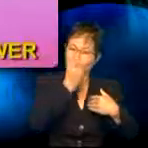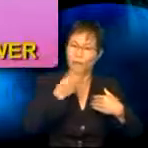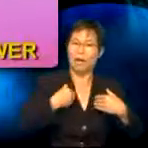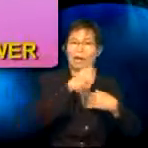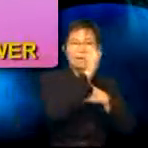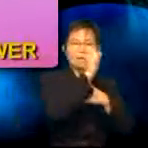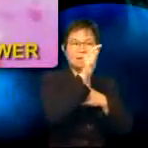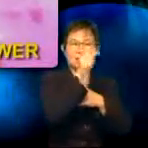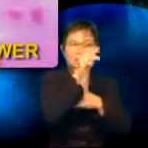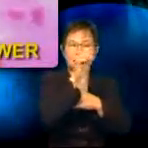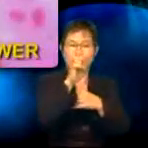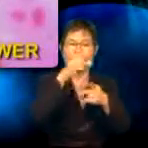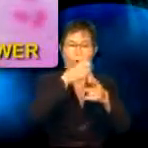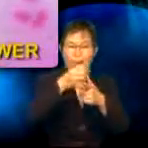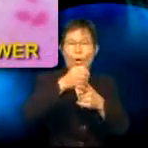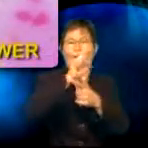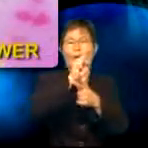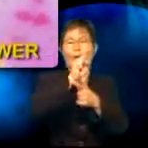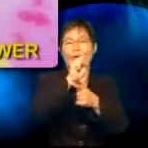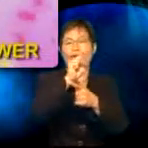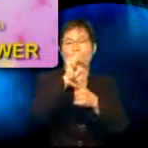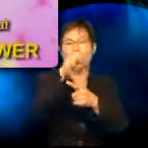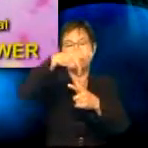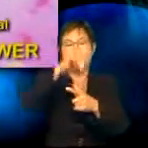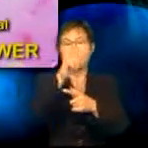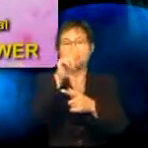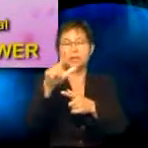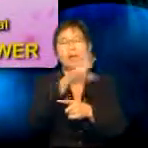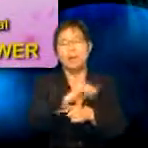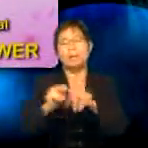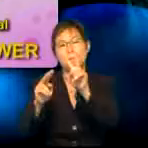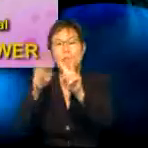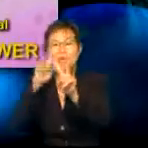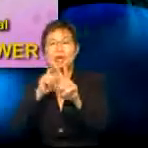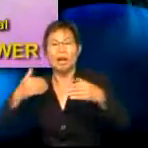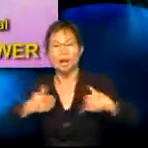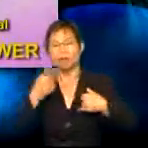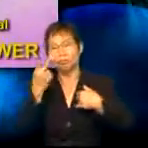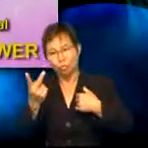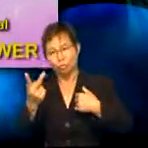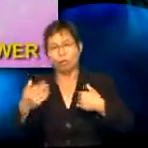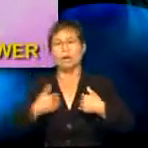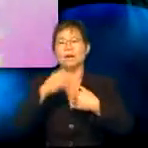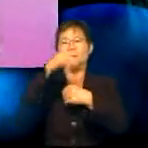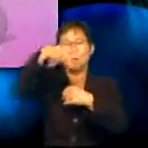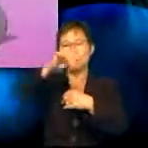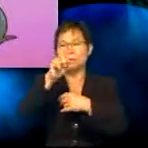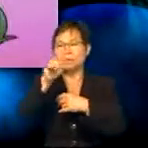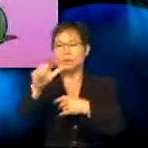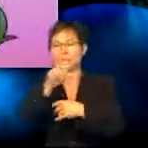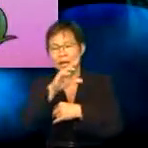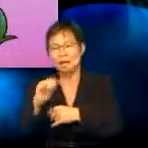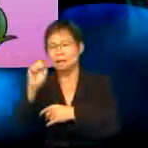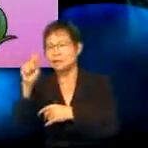or the pistil, and bisexual flowers that have both the pistil and the stamen.